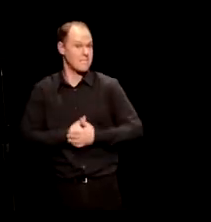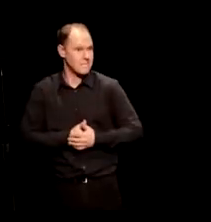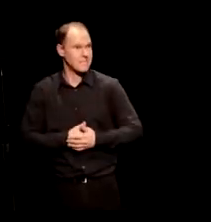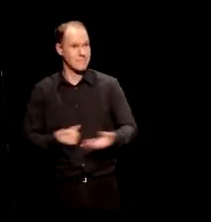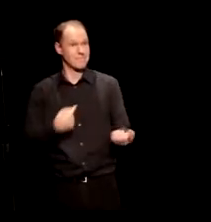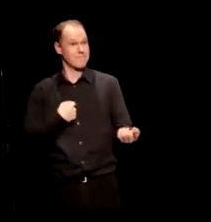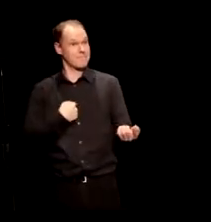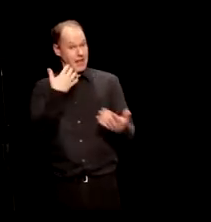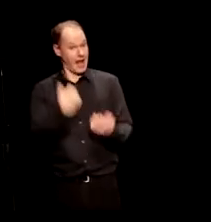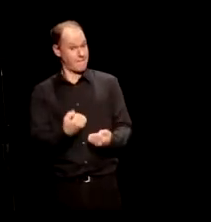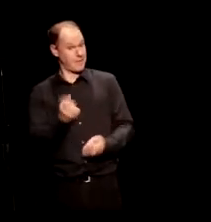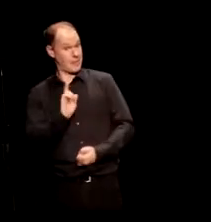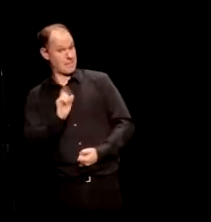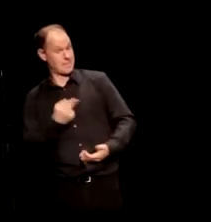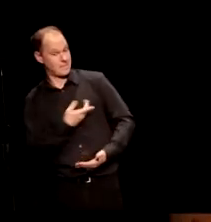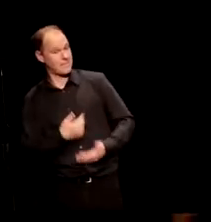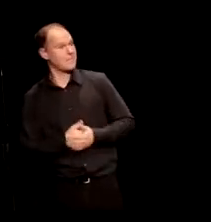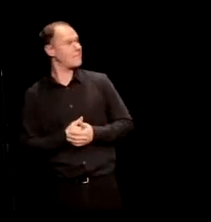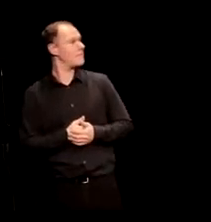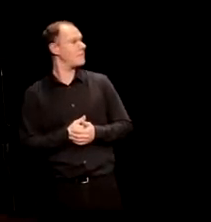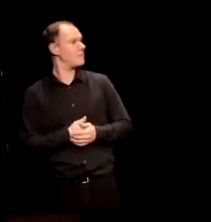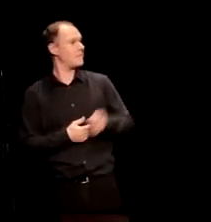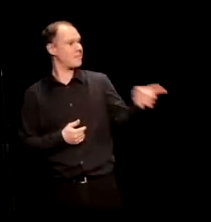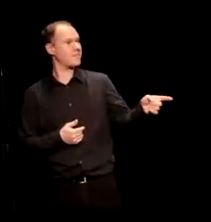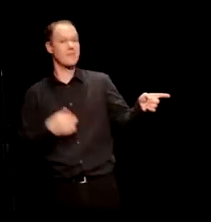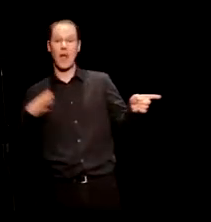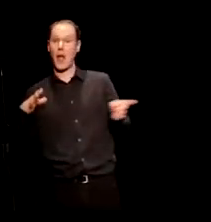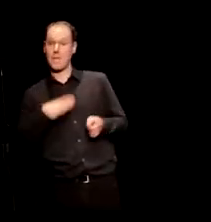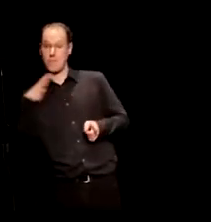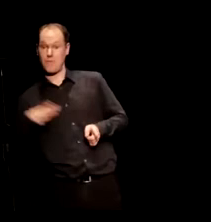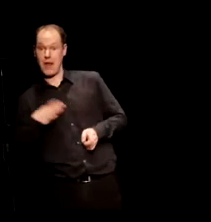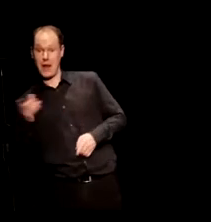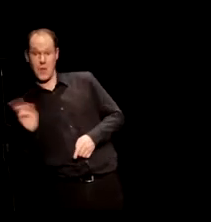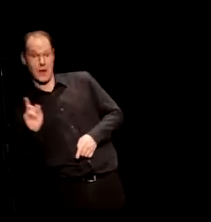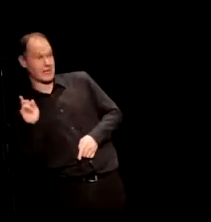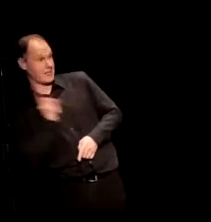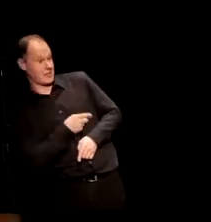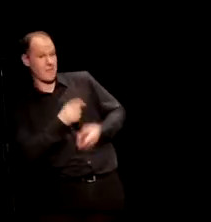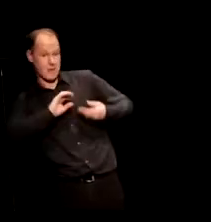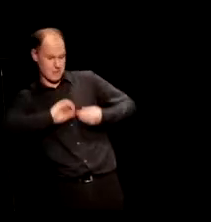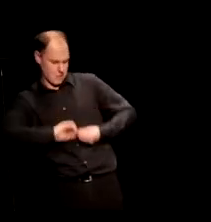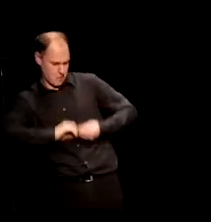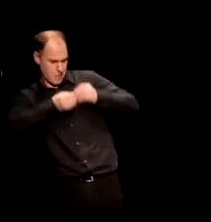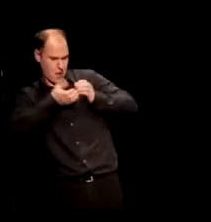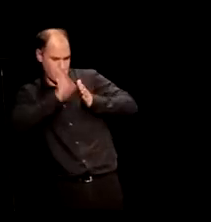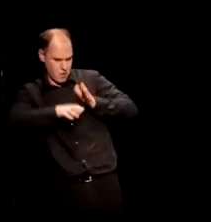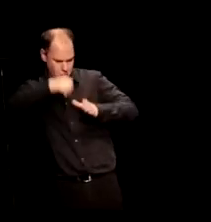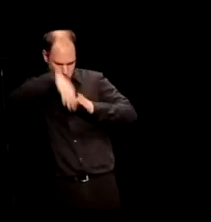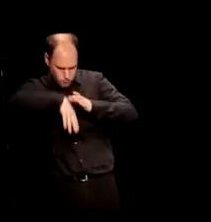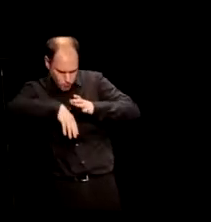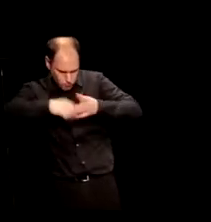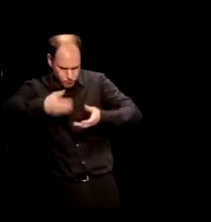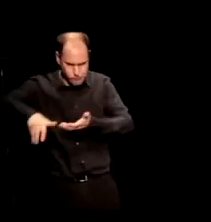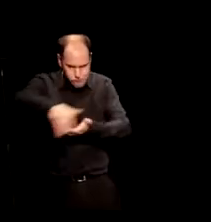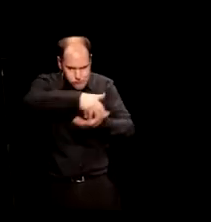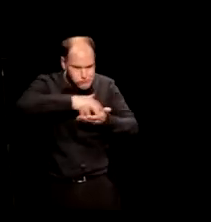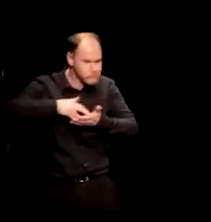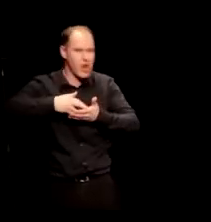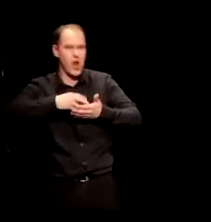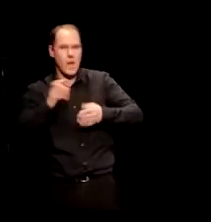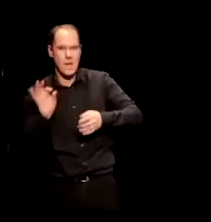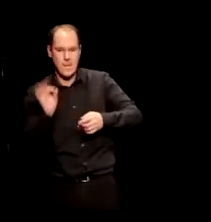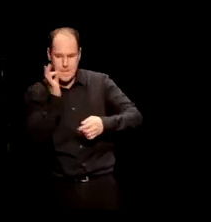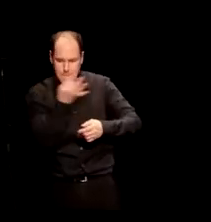I have here a preparation made from roots, herbs,